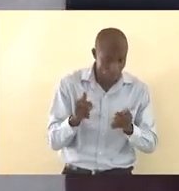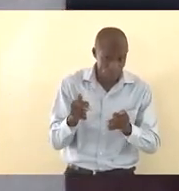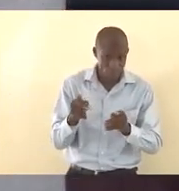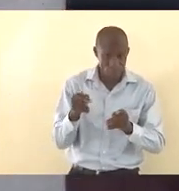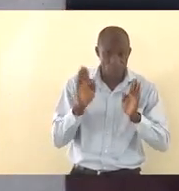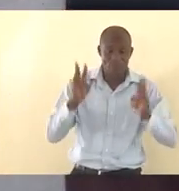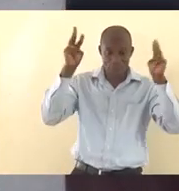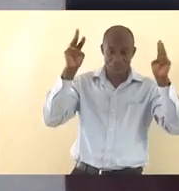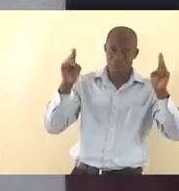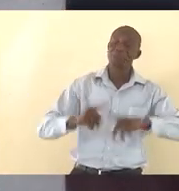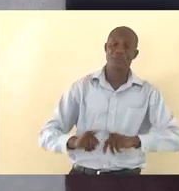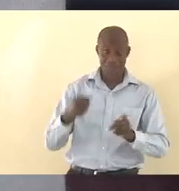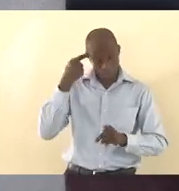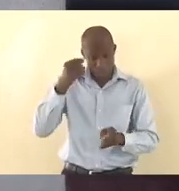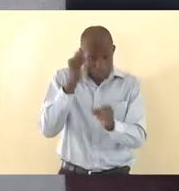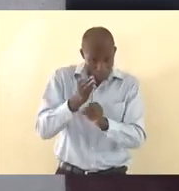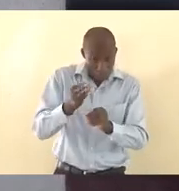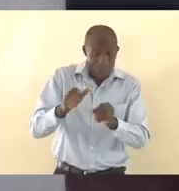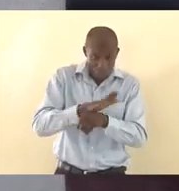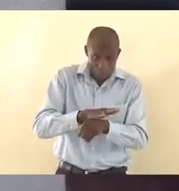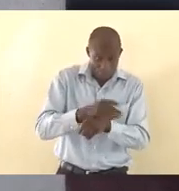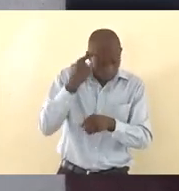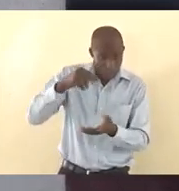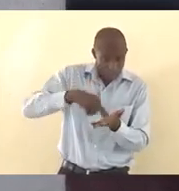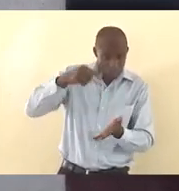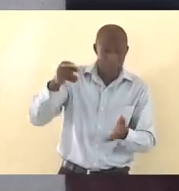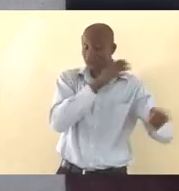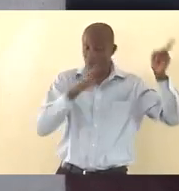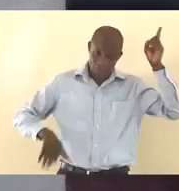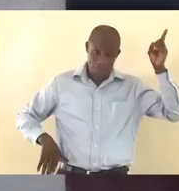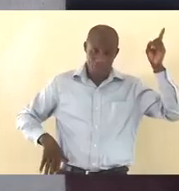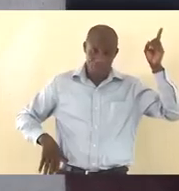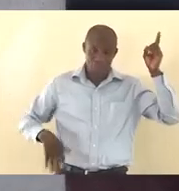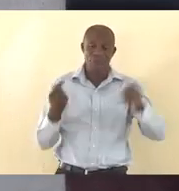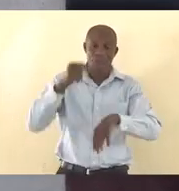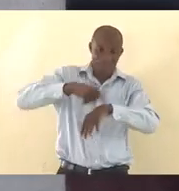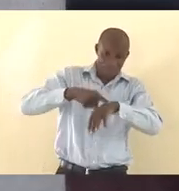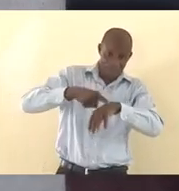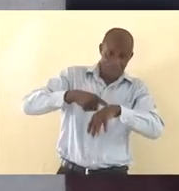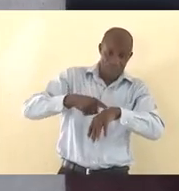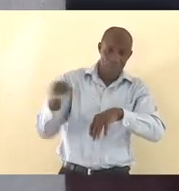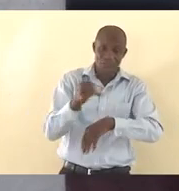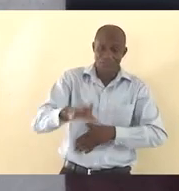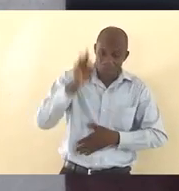faithful witnesses of the resurrection of Jesus Christ, the type that, look at what happened when they were choosing